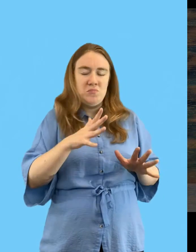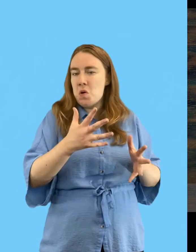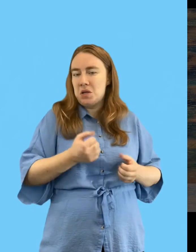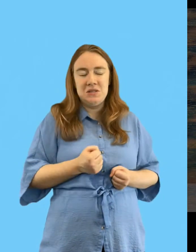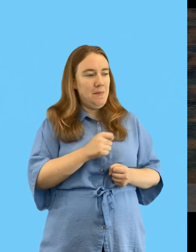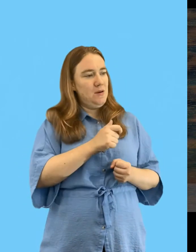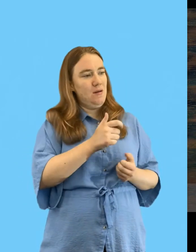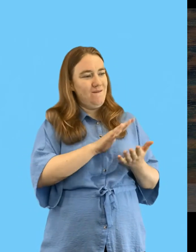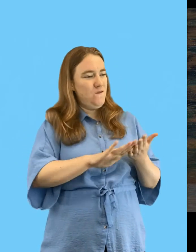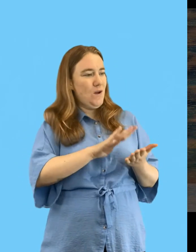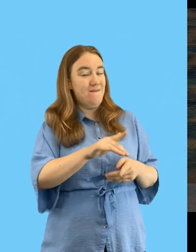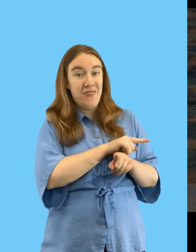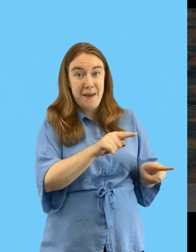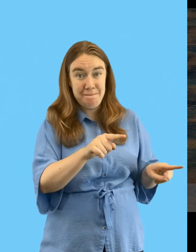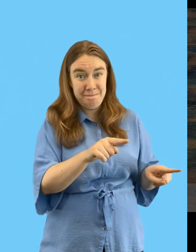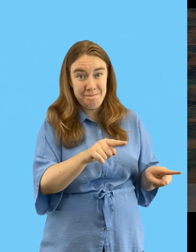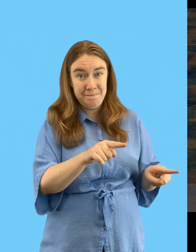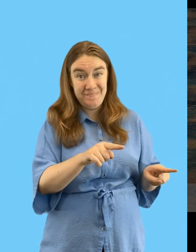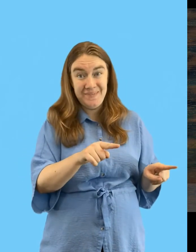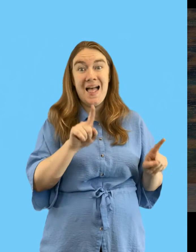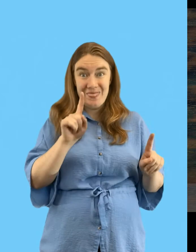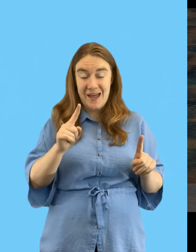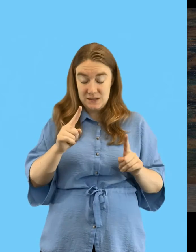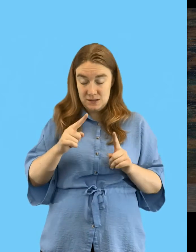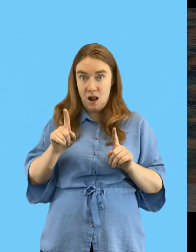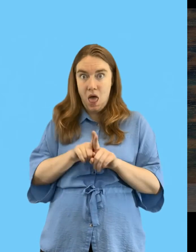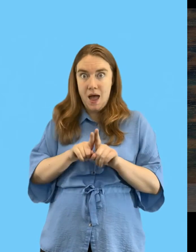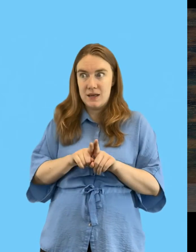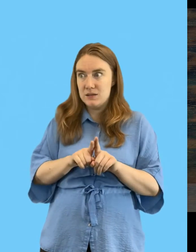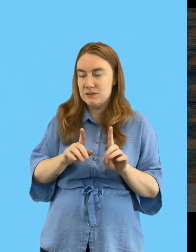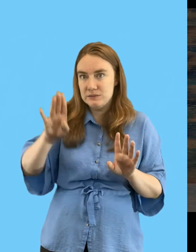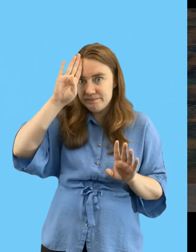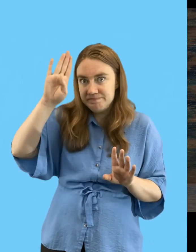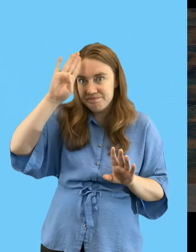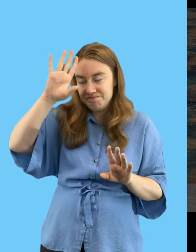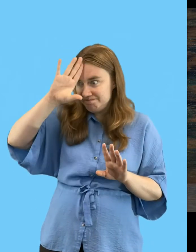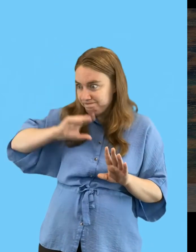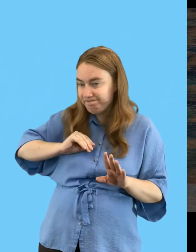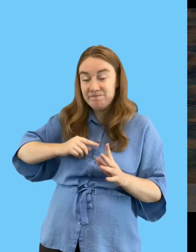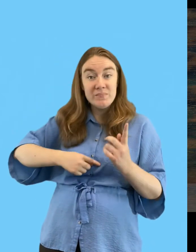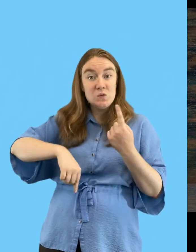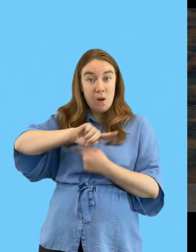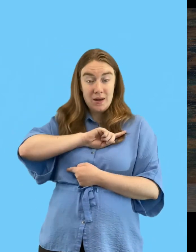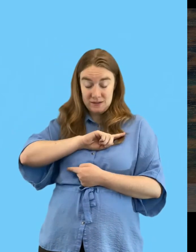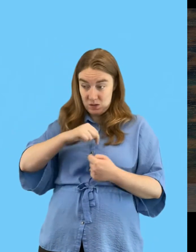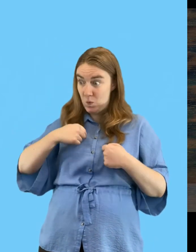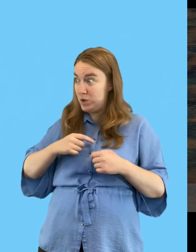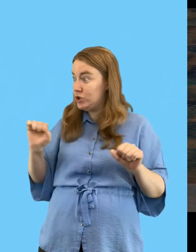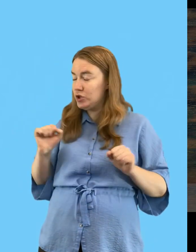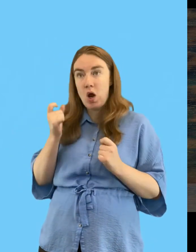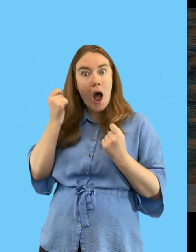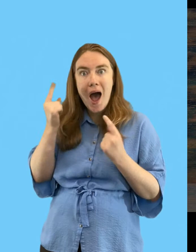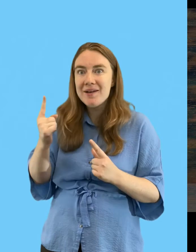wronged us is a kind of warning light on our spiritual dashboard that indicates to us we haven't grasped